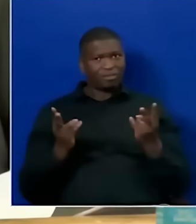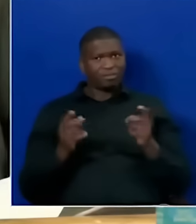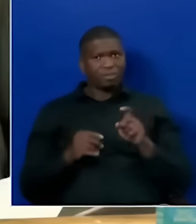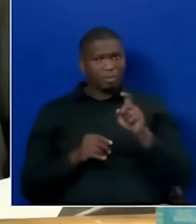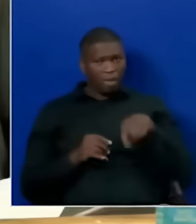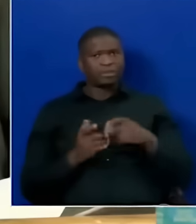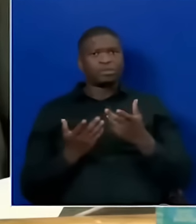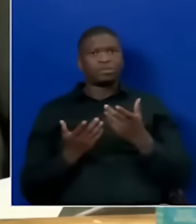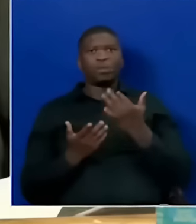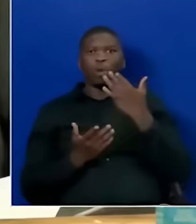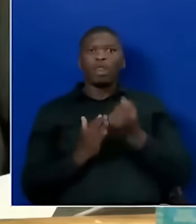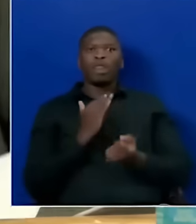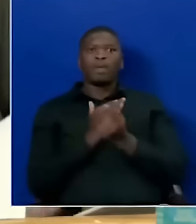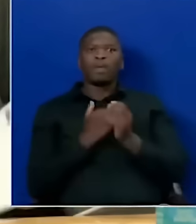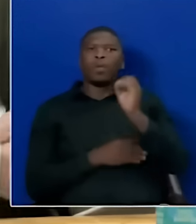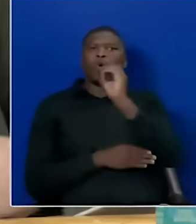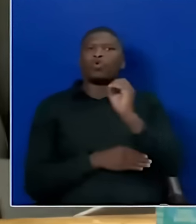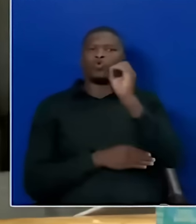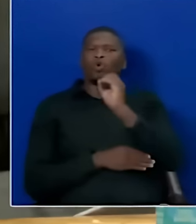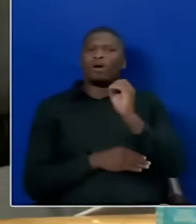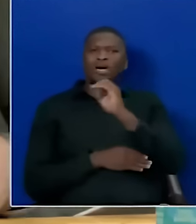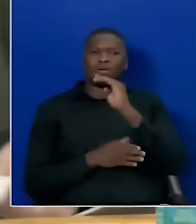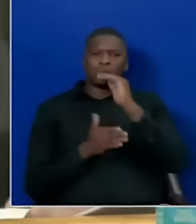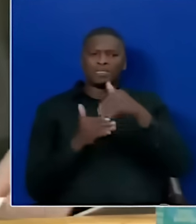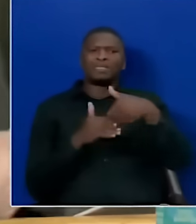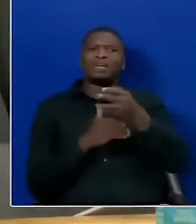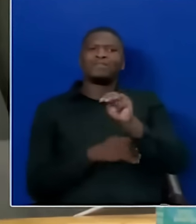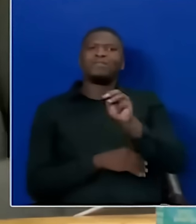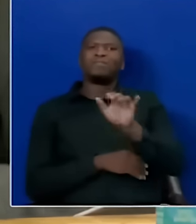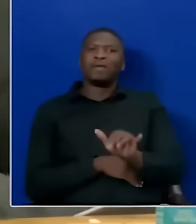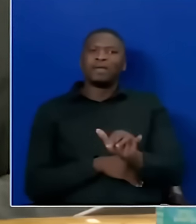sometime that year, certainly after May, because it was only after the